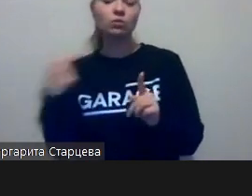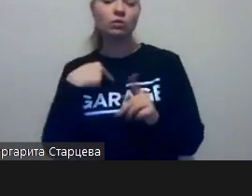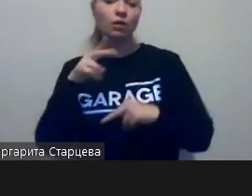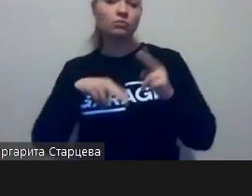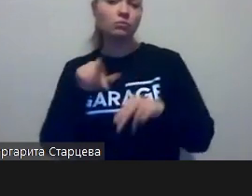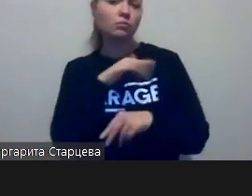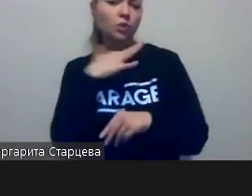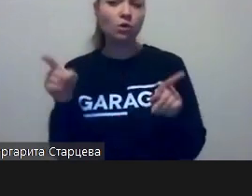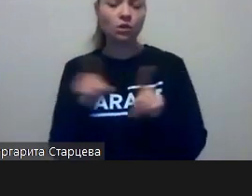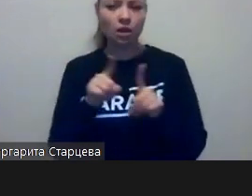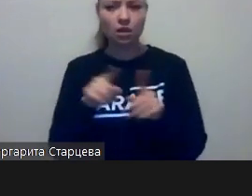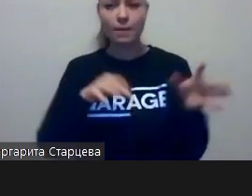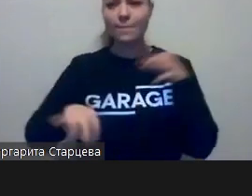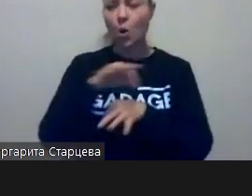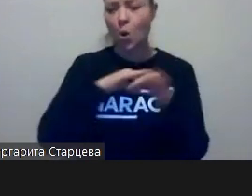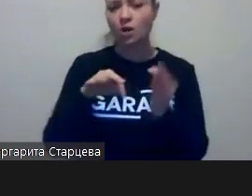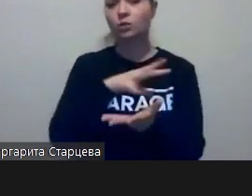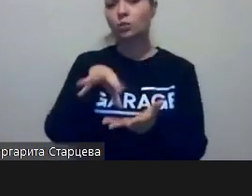sculpture, balloon, inflatables